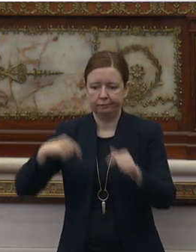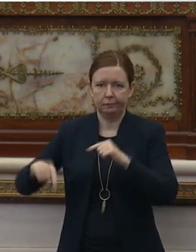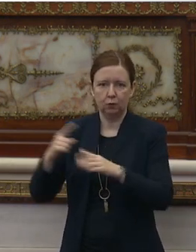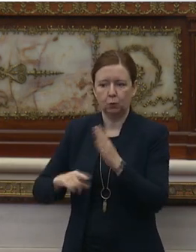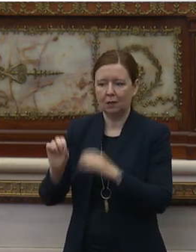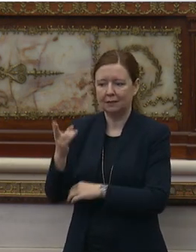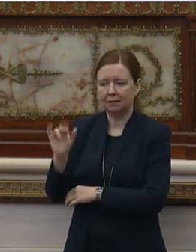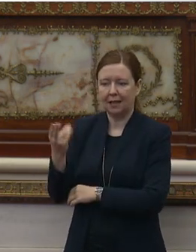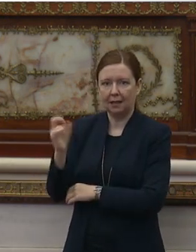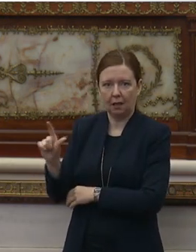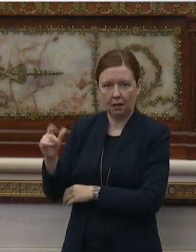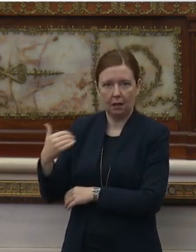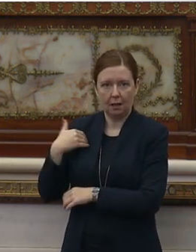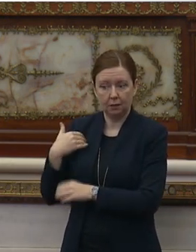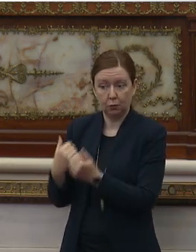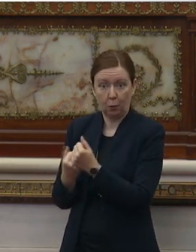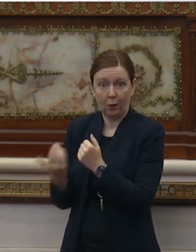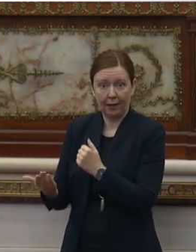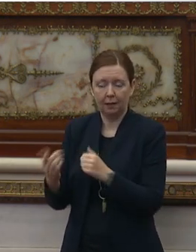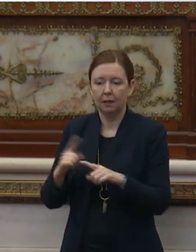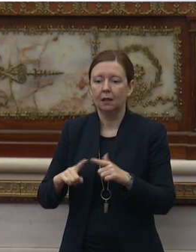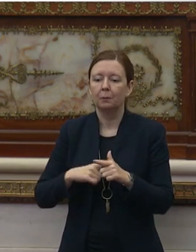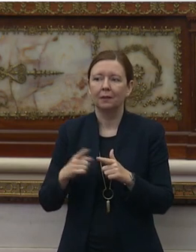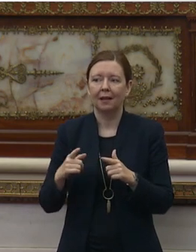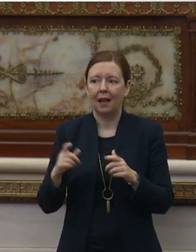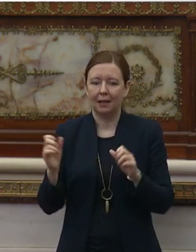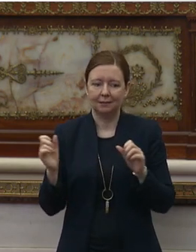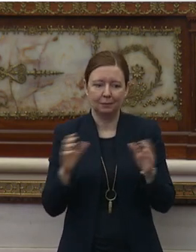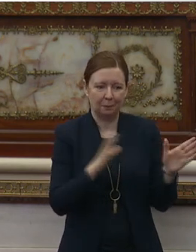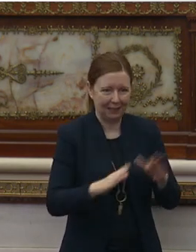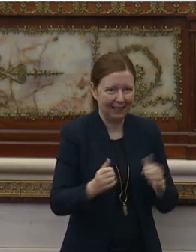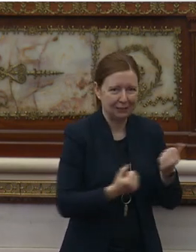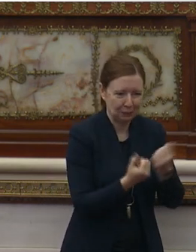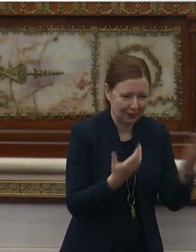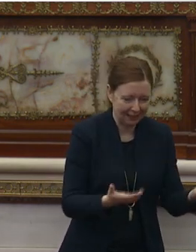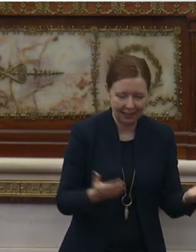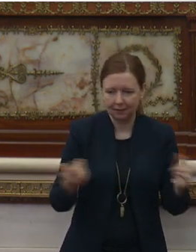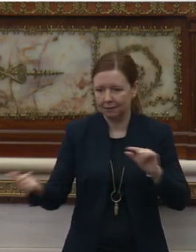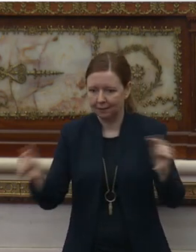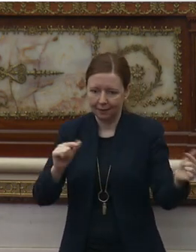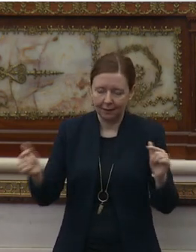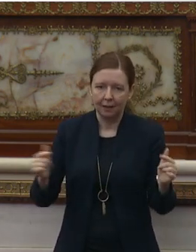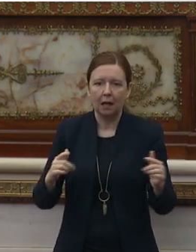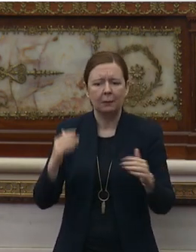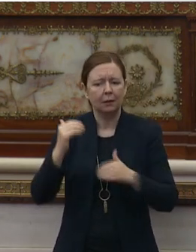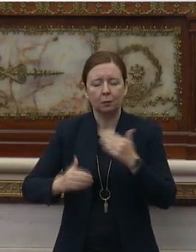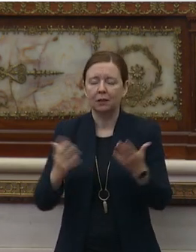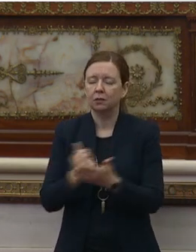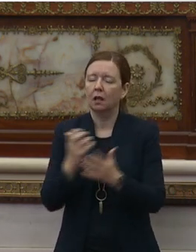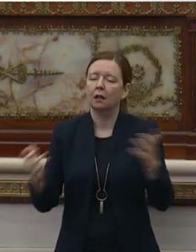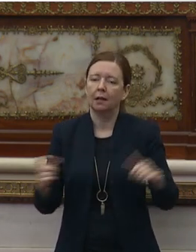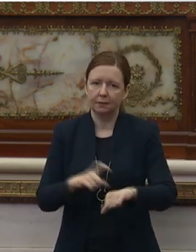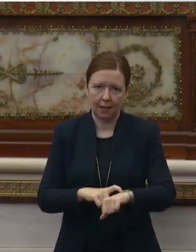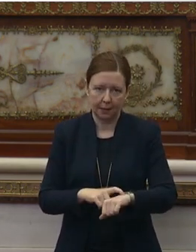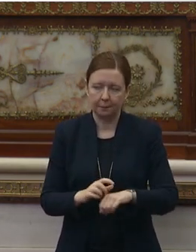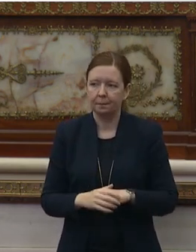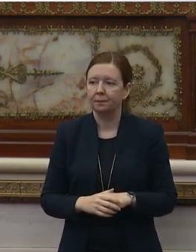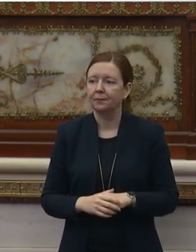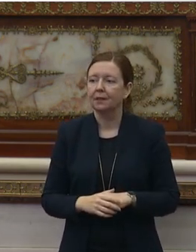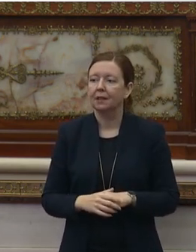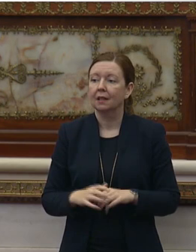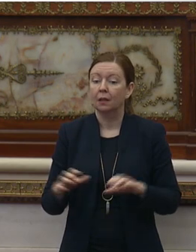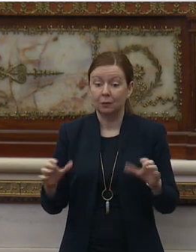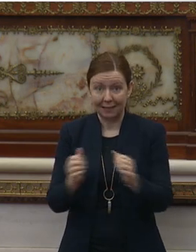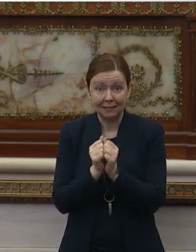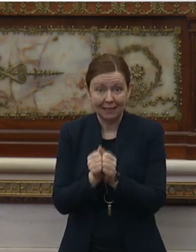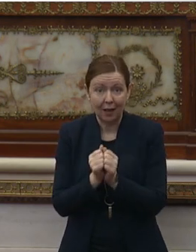Society Hill had supported, but then went back to what planning supported, this process took a lot of time. So it was actually done